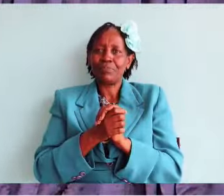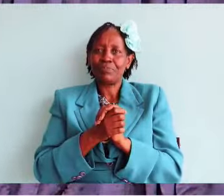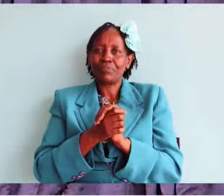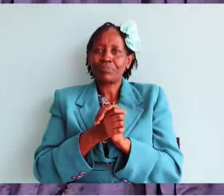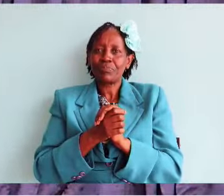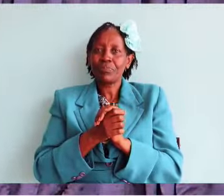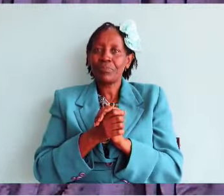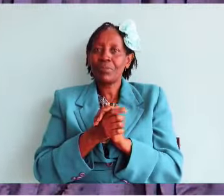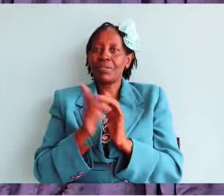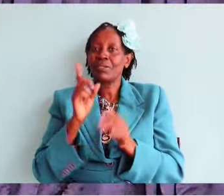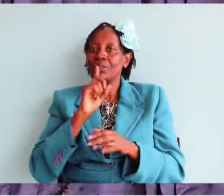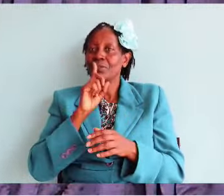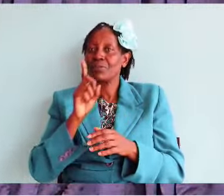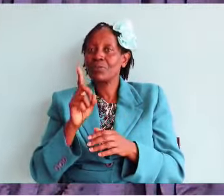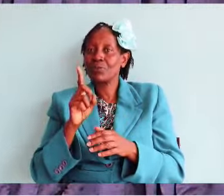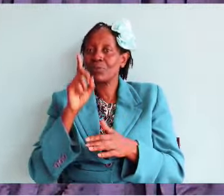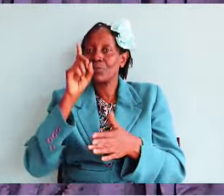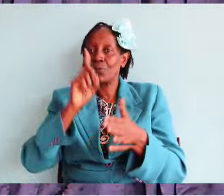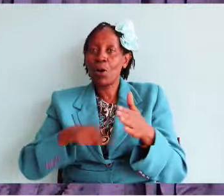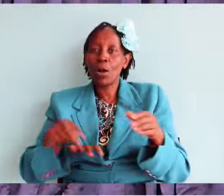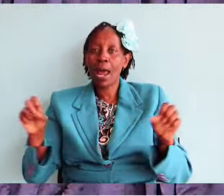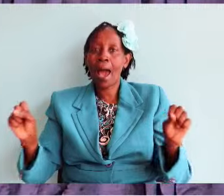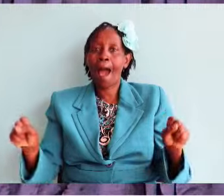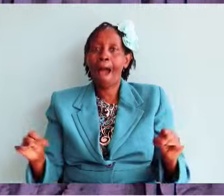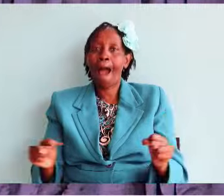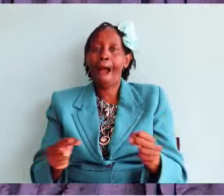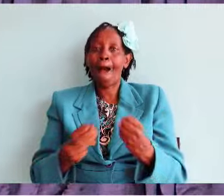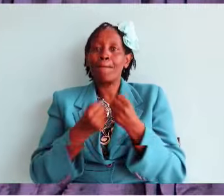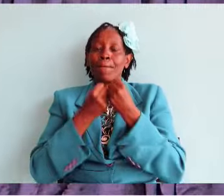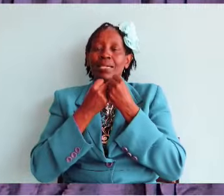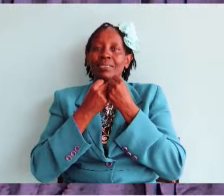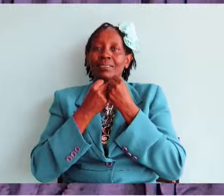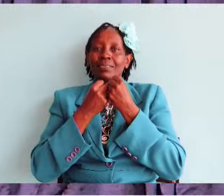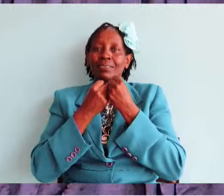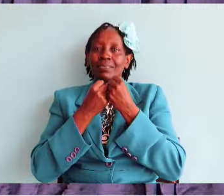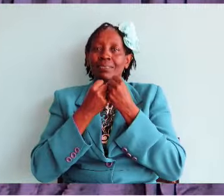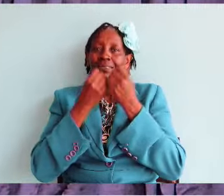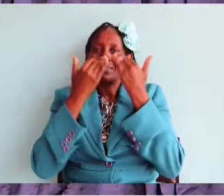So that is what is happening in the picture now.